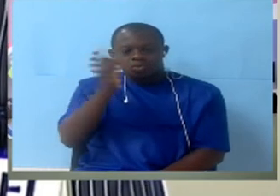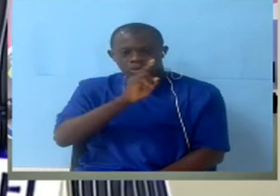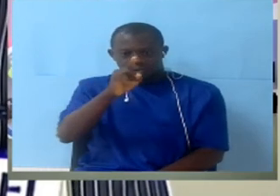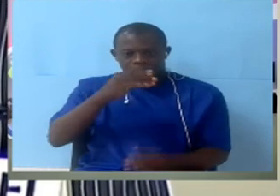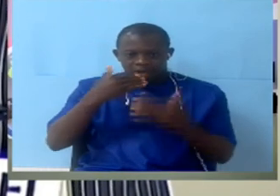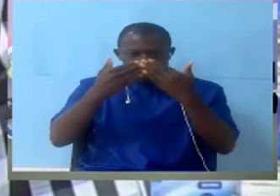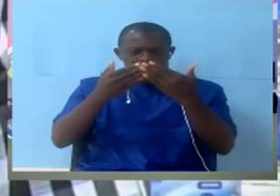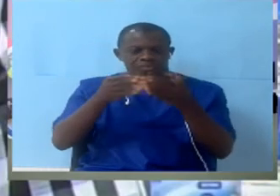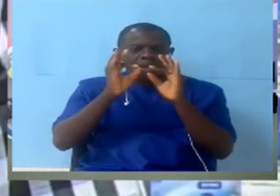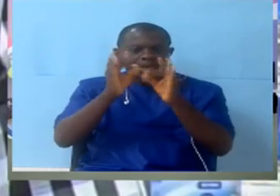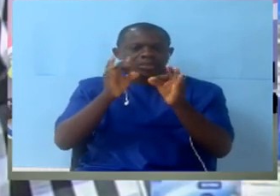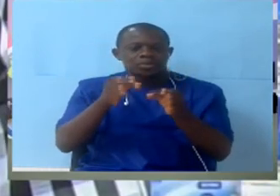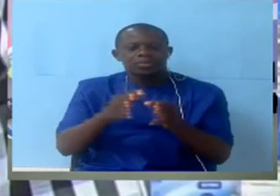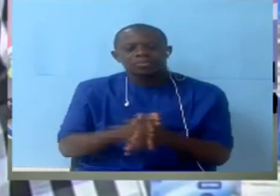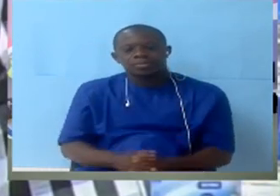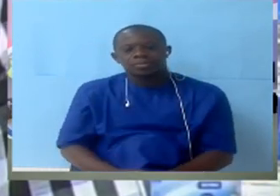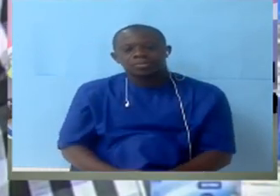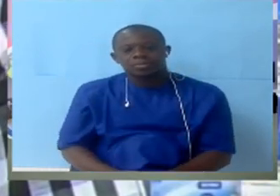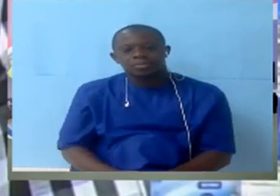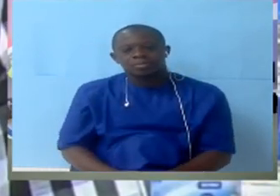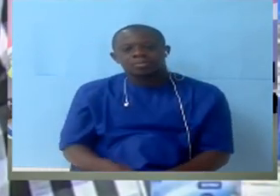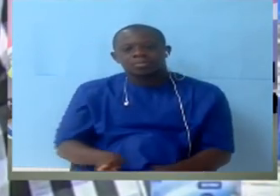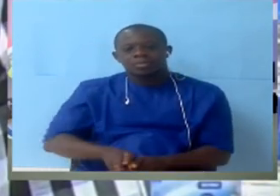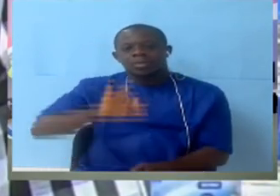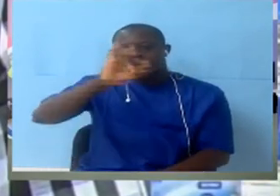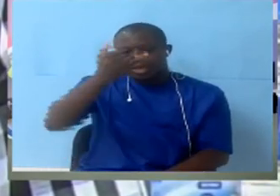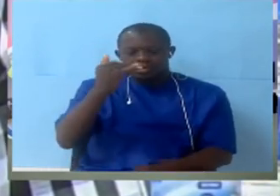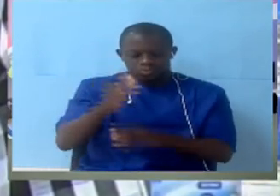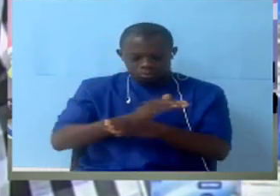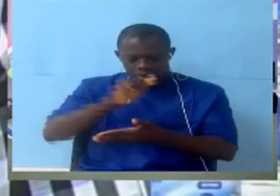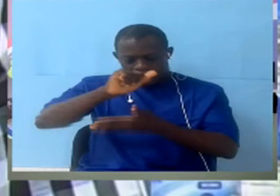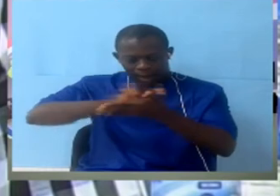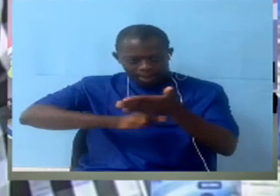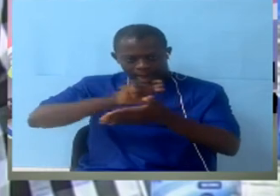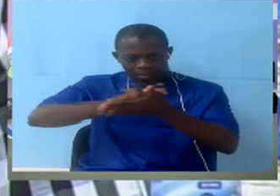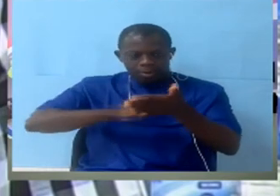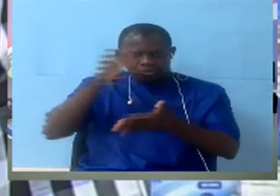karangola. Ha, nara classes la apply. I applied